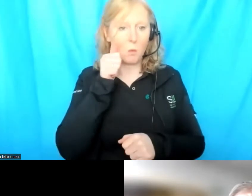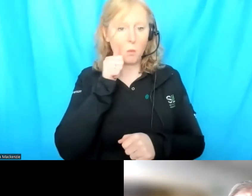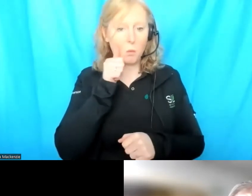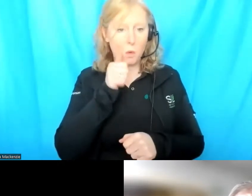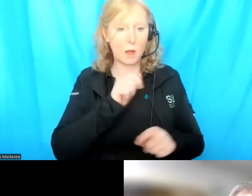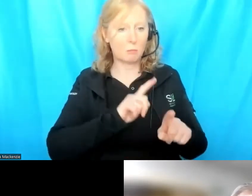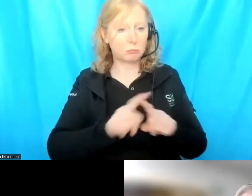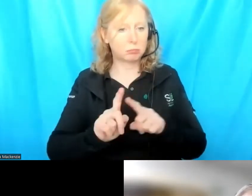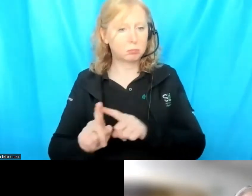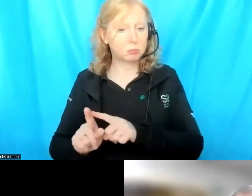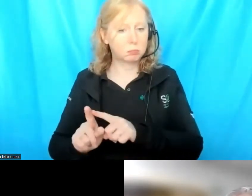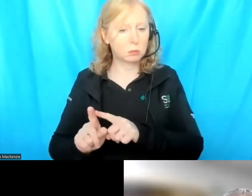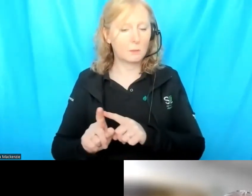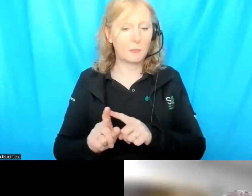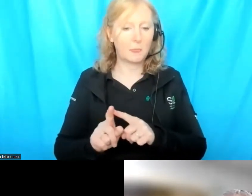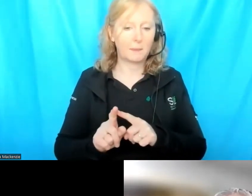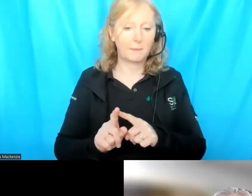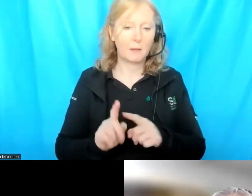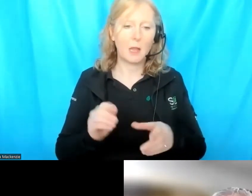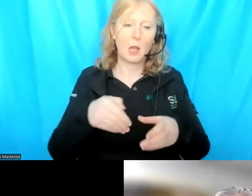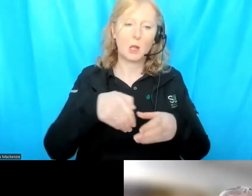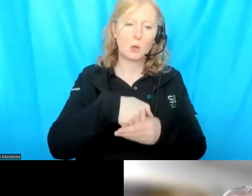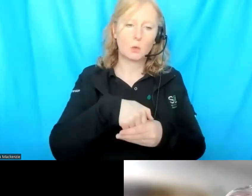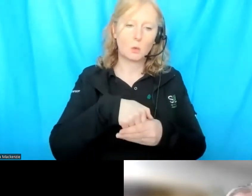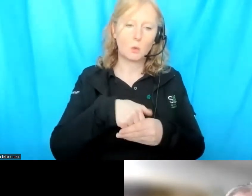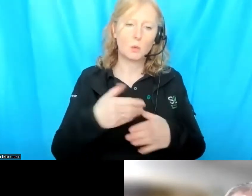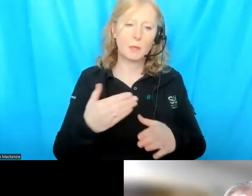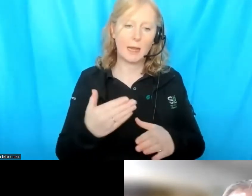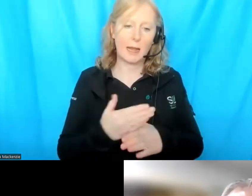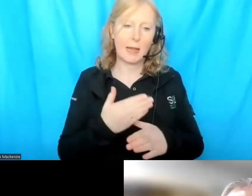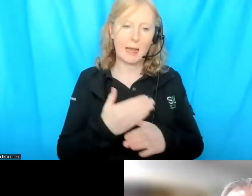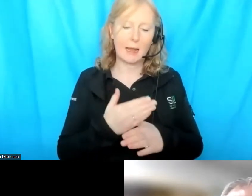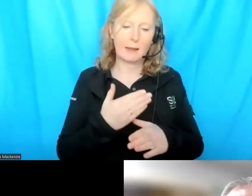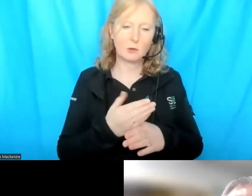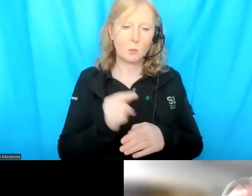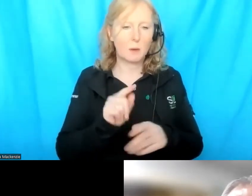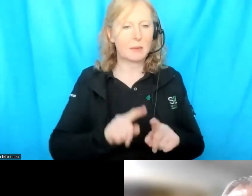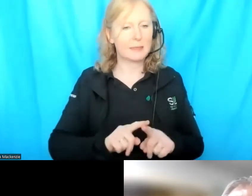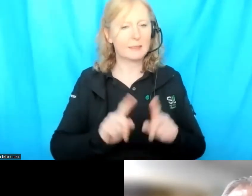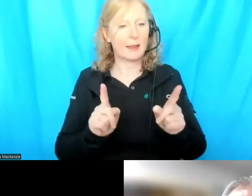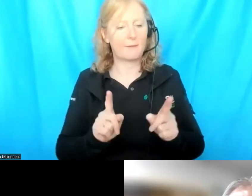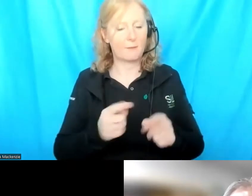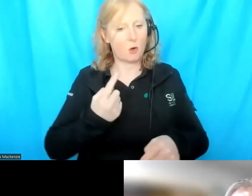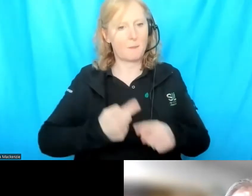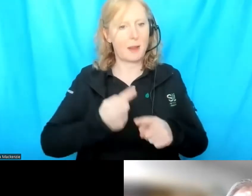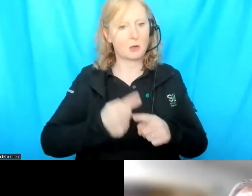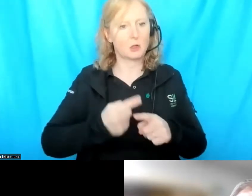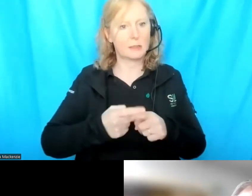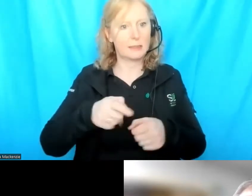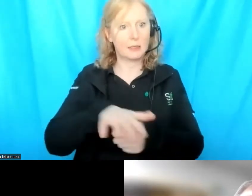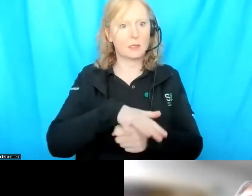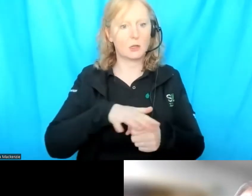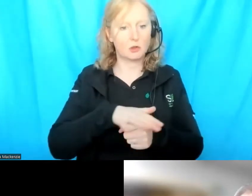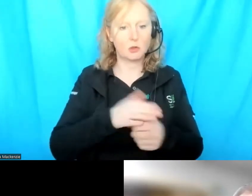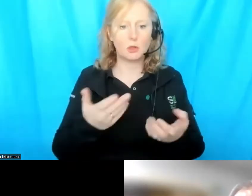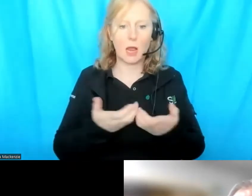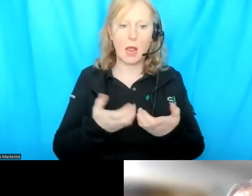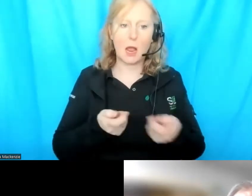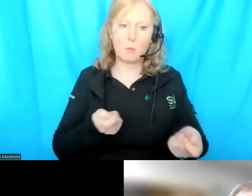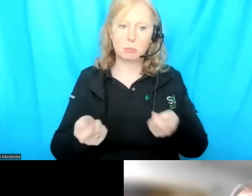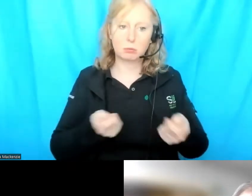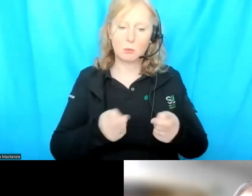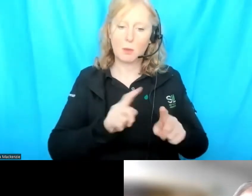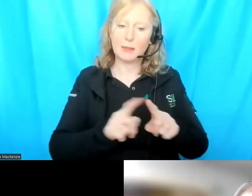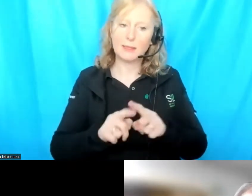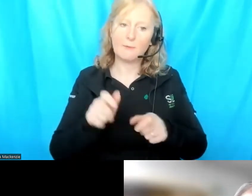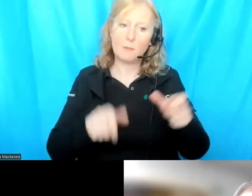And this covers actions, which slightly different, which, in case of an emergency situations, how we manage that with the different types of